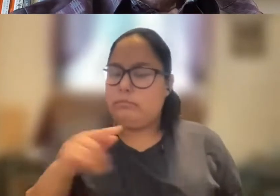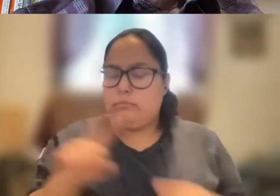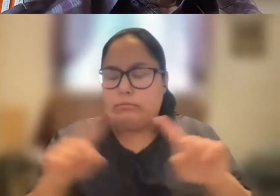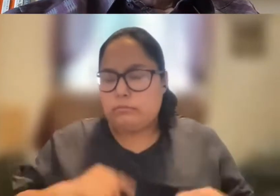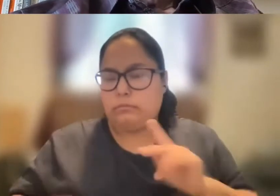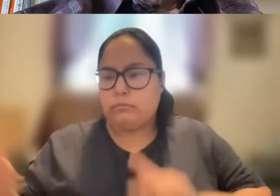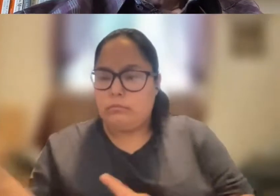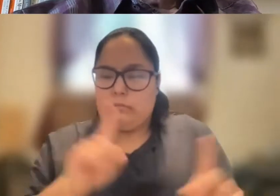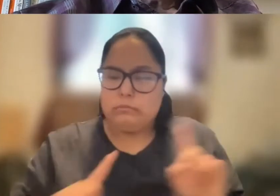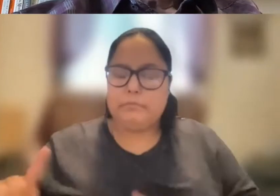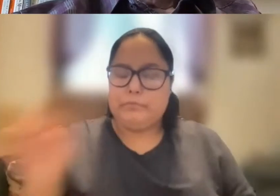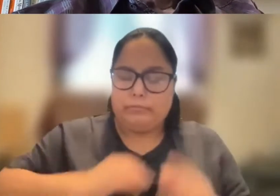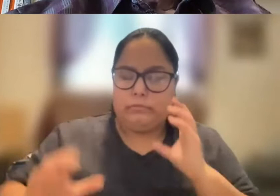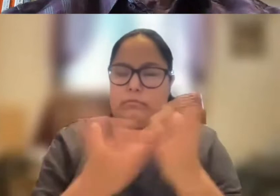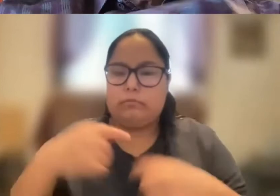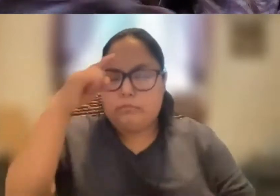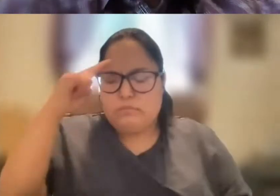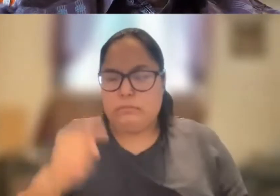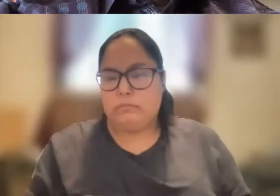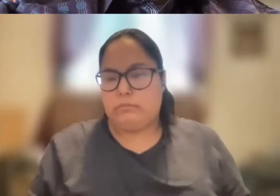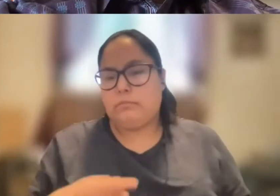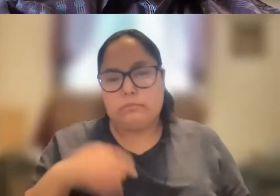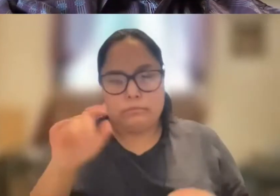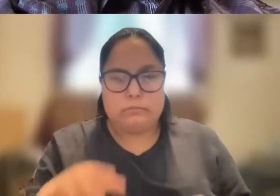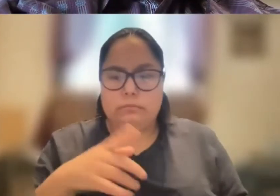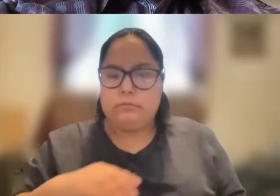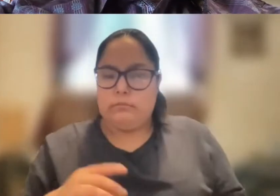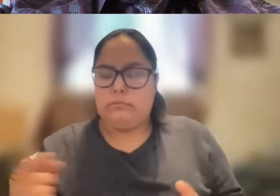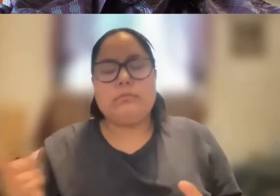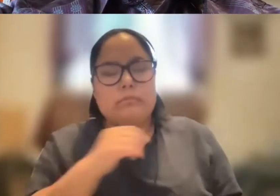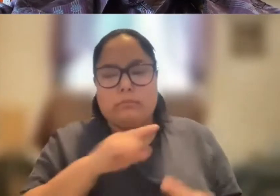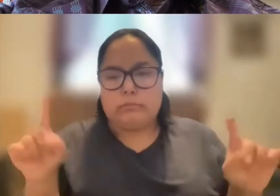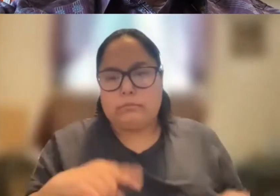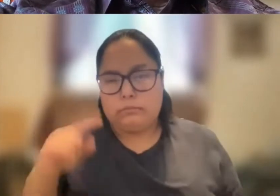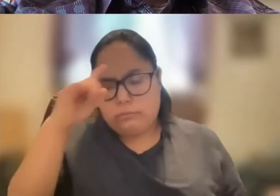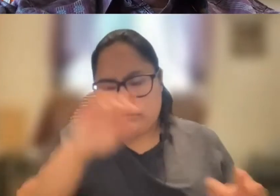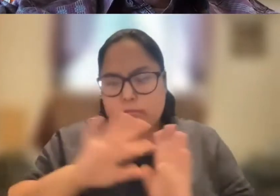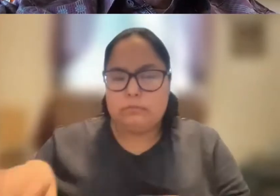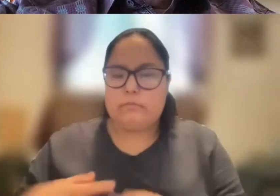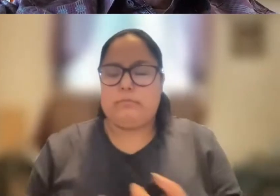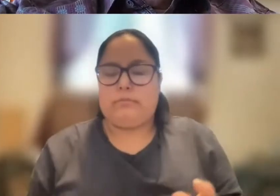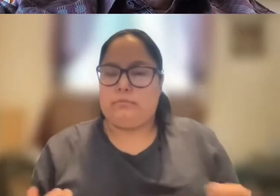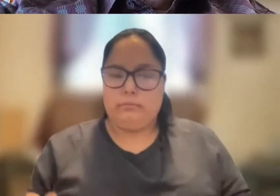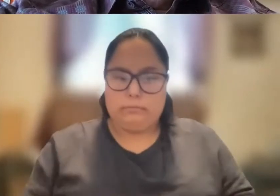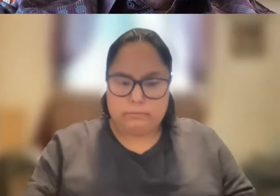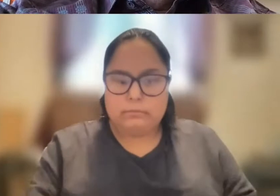than the rest. That whole mentality of let's get him, he's different, needs to go away.